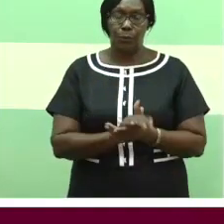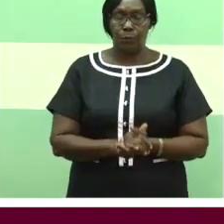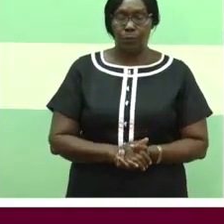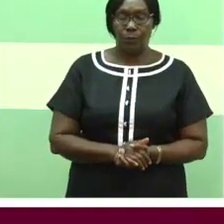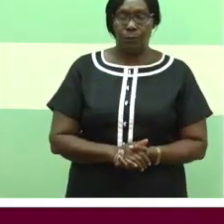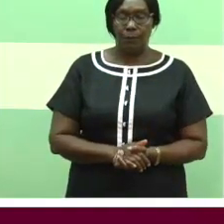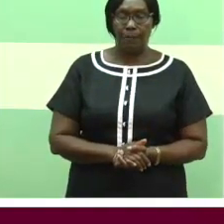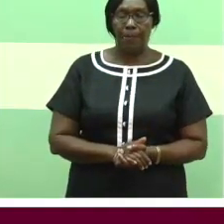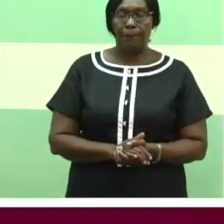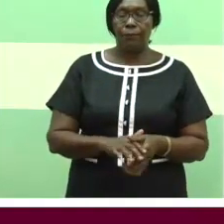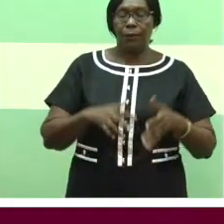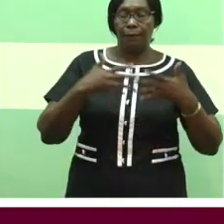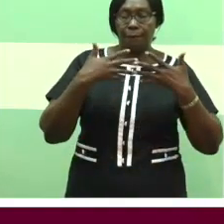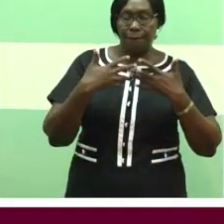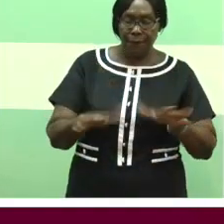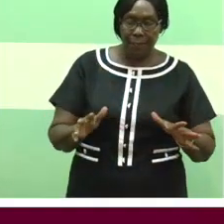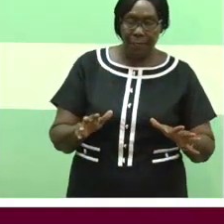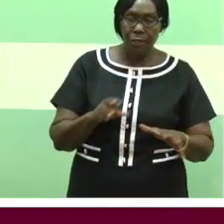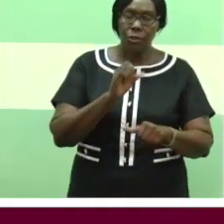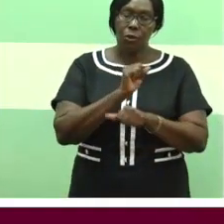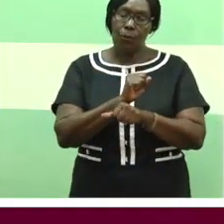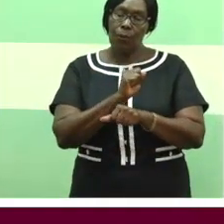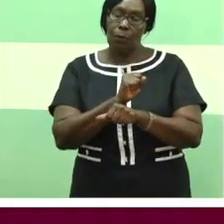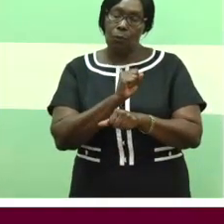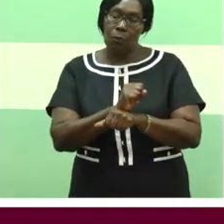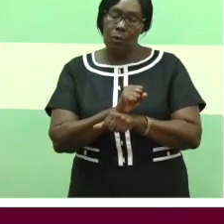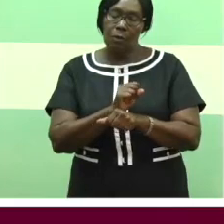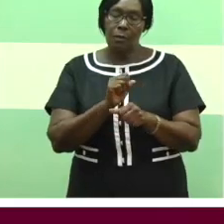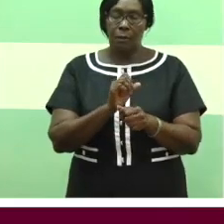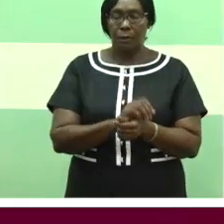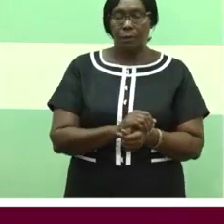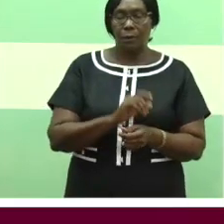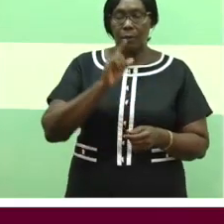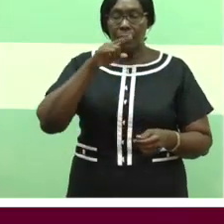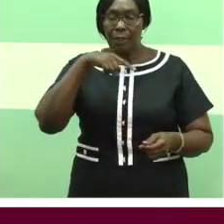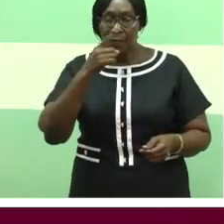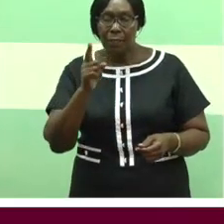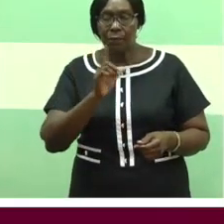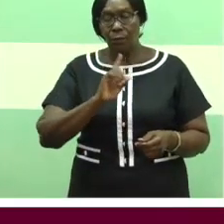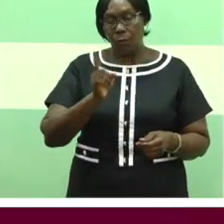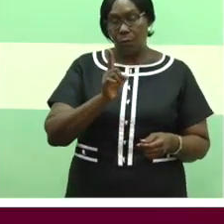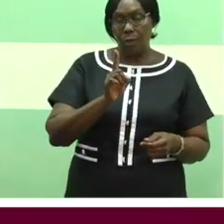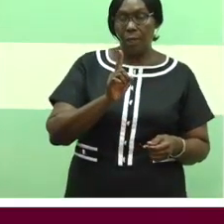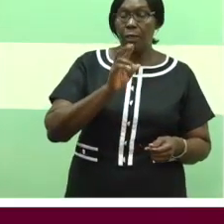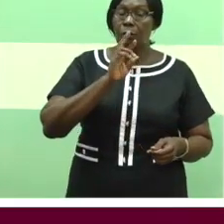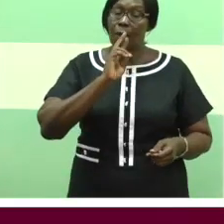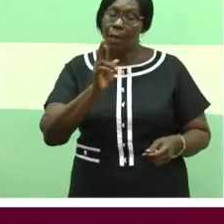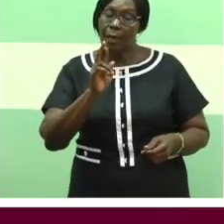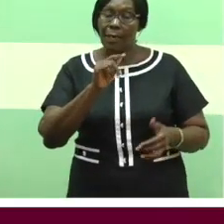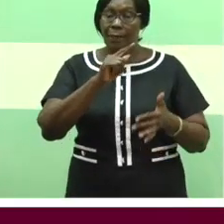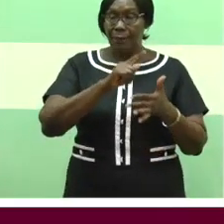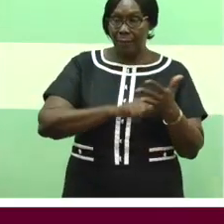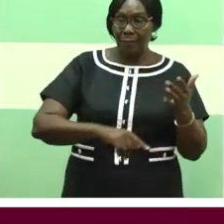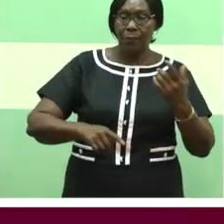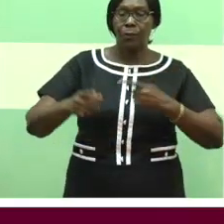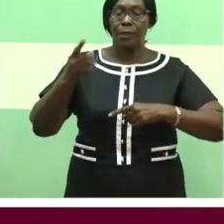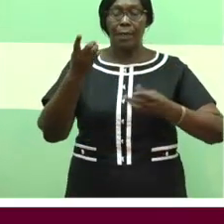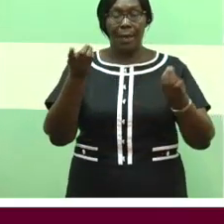to complete a given task. So it tells you this is where you are, this is what is coming